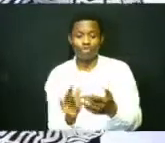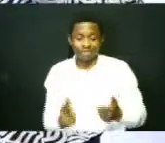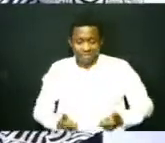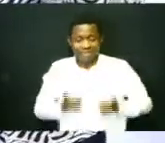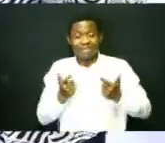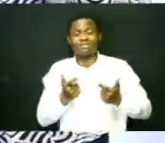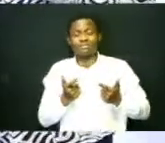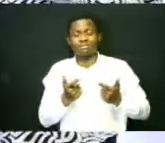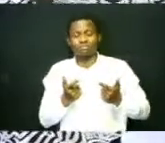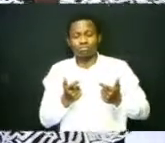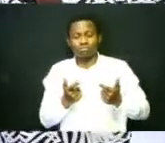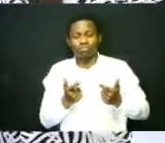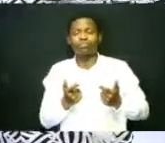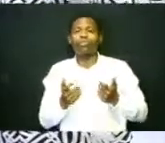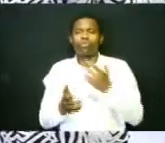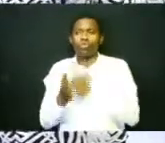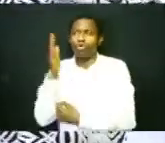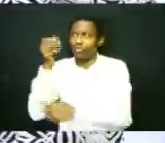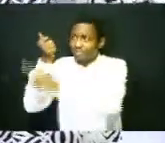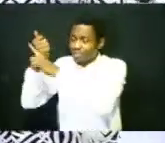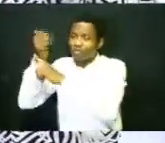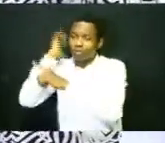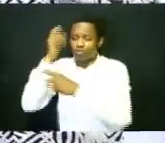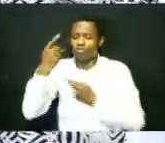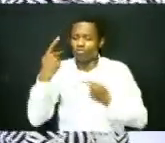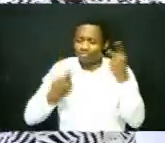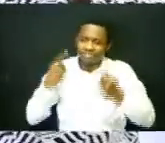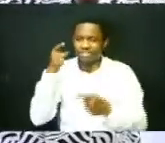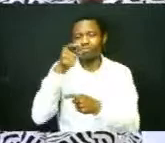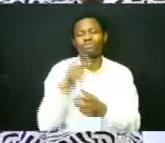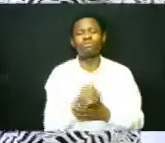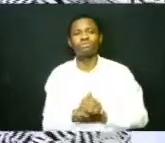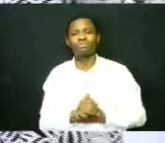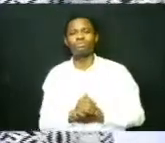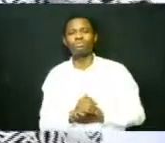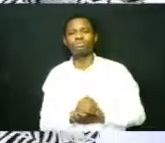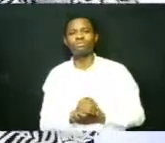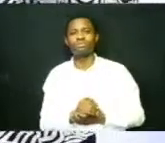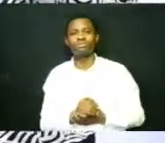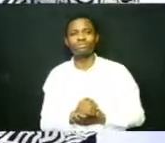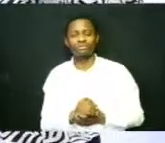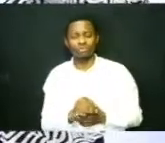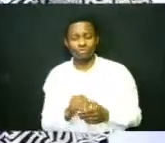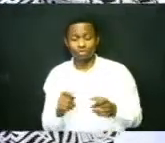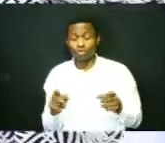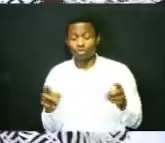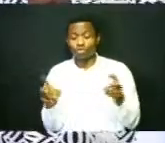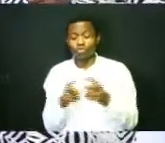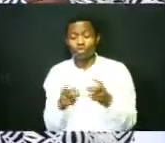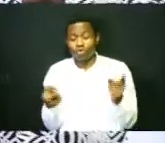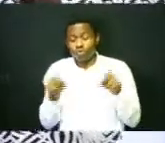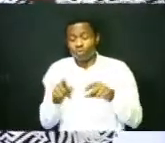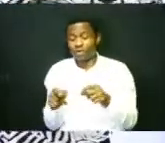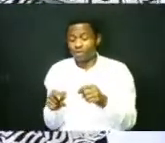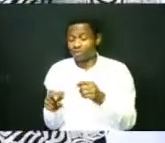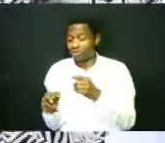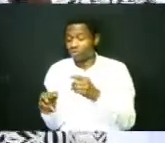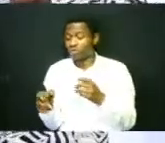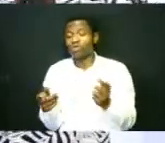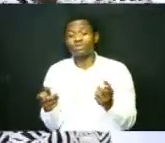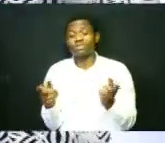God's appointed time, he will visit you. So as God visited the man at the pool of